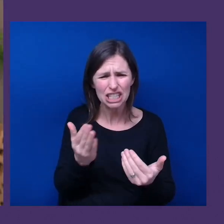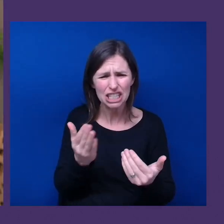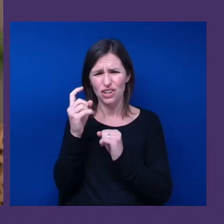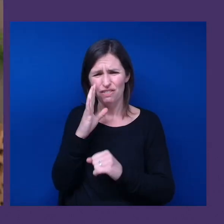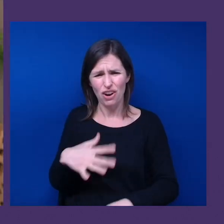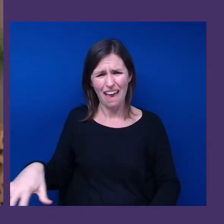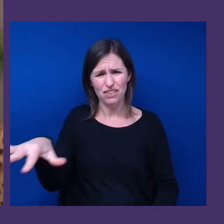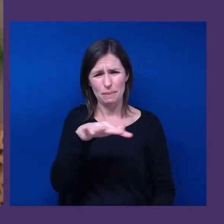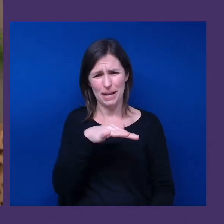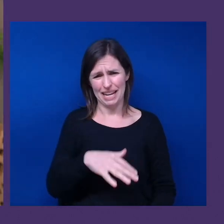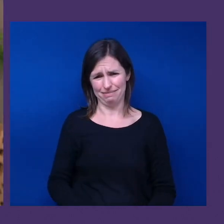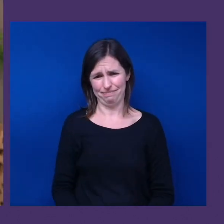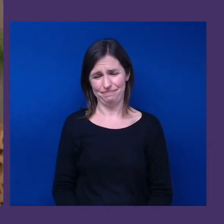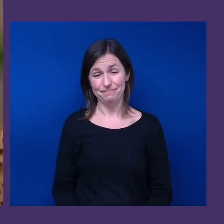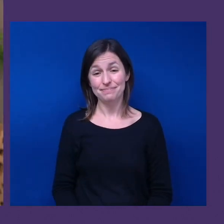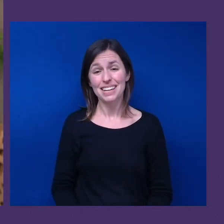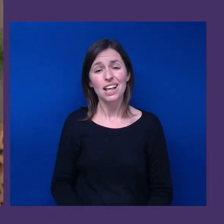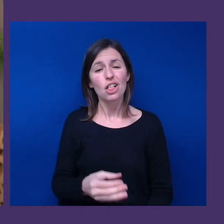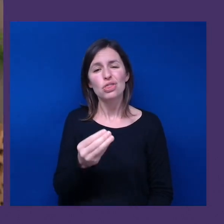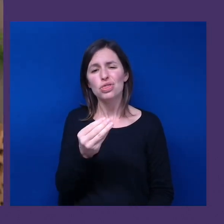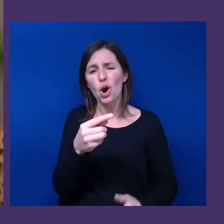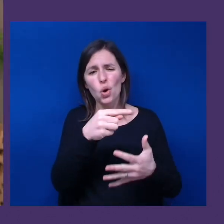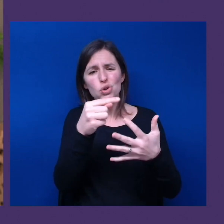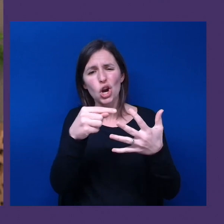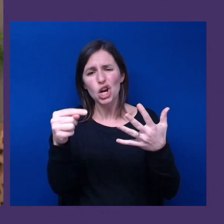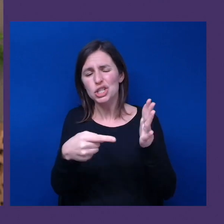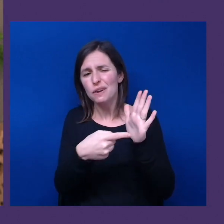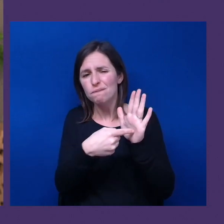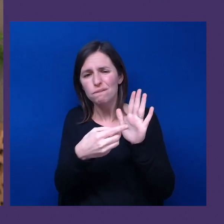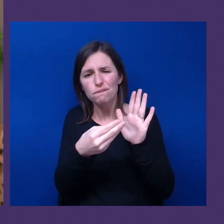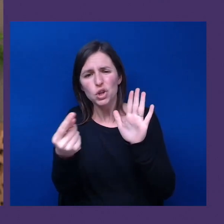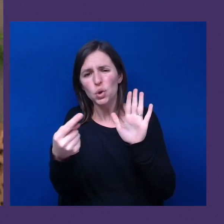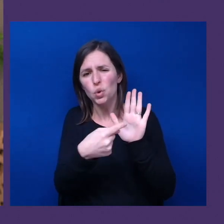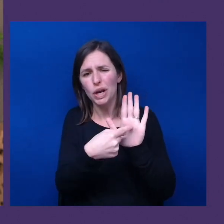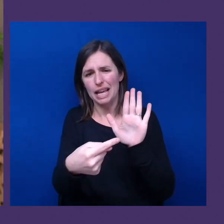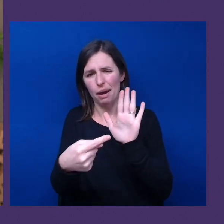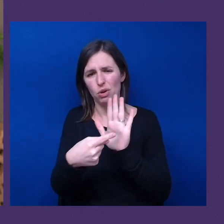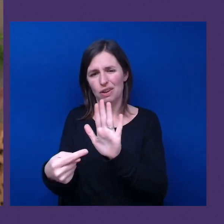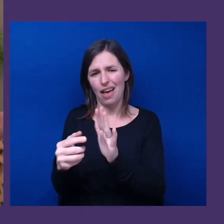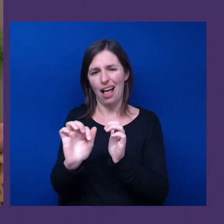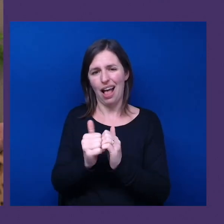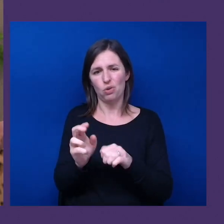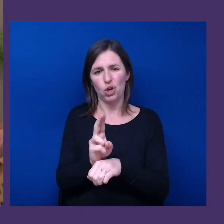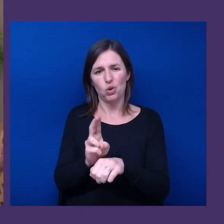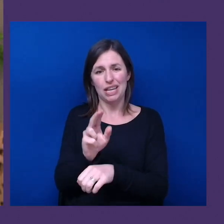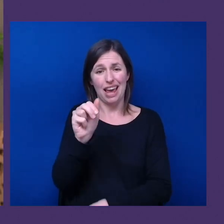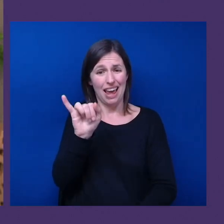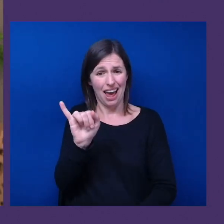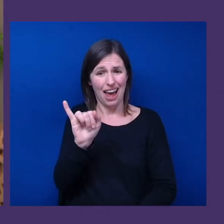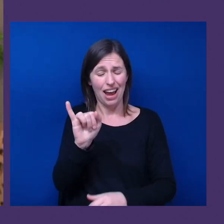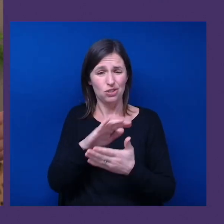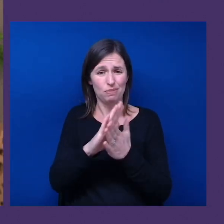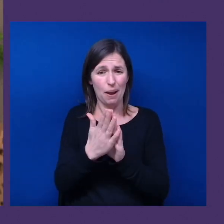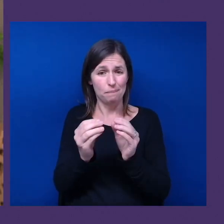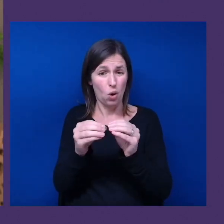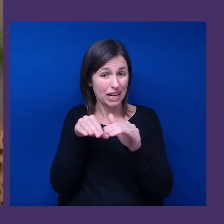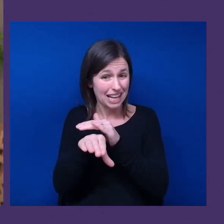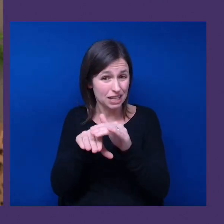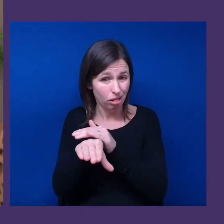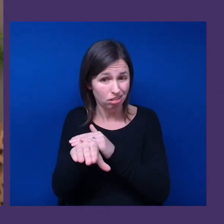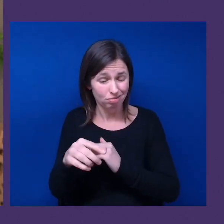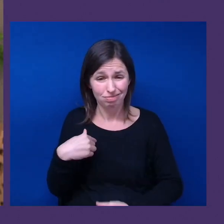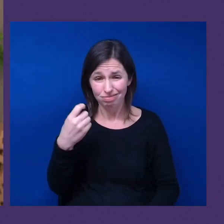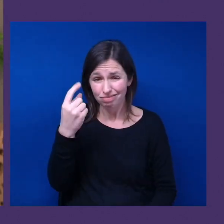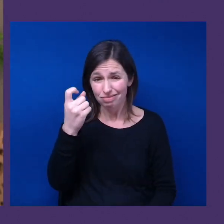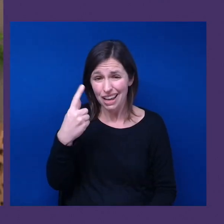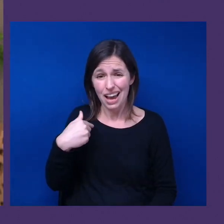Those are just some of the ways that we can use AI for accessibility. You know, I use AI all the time